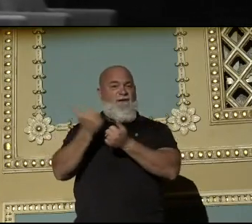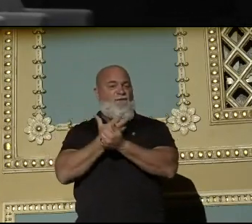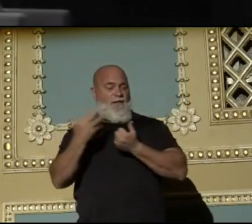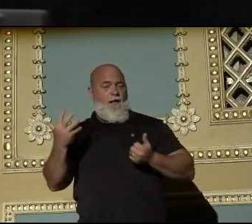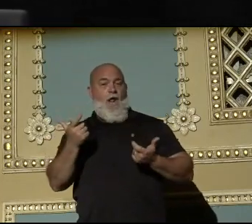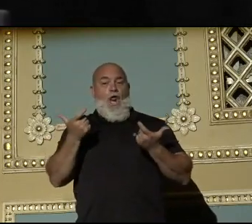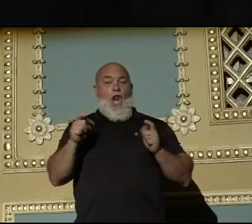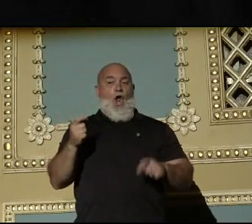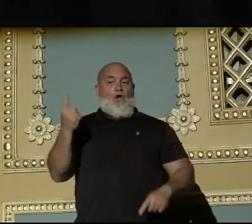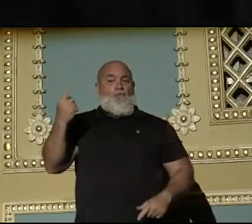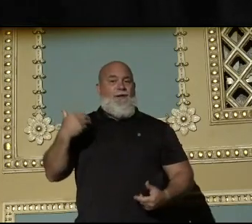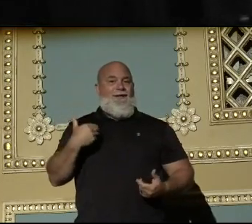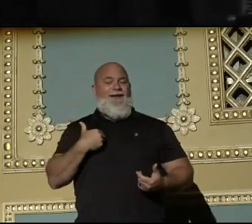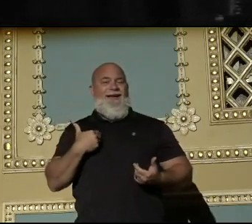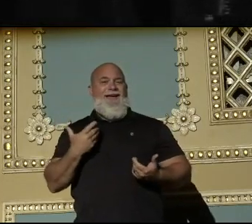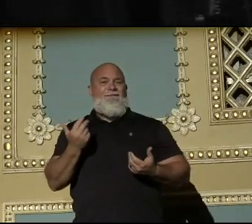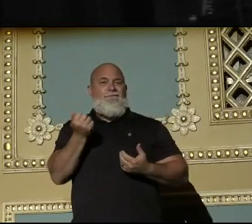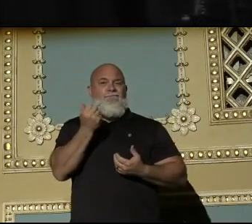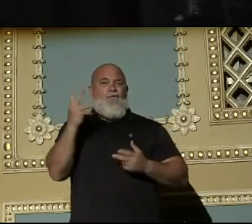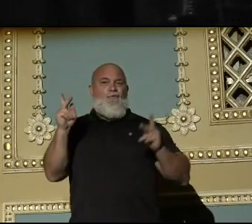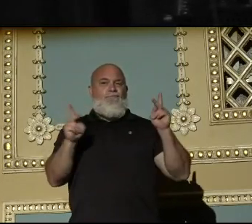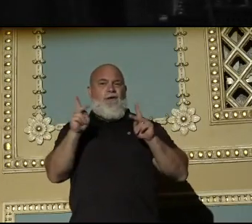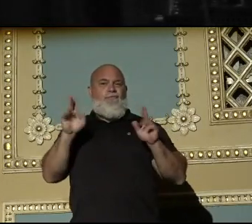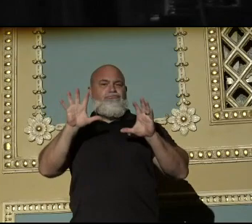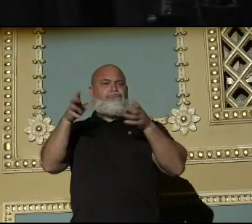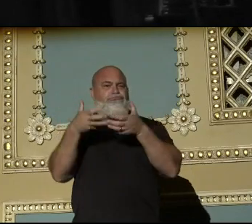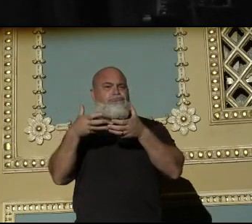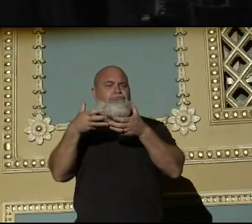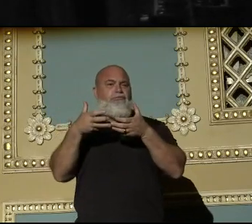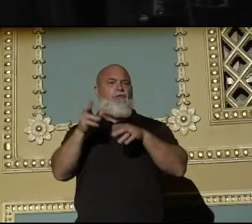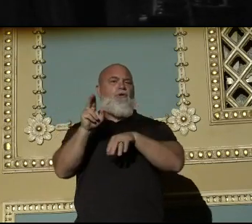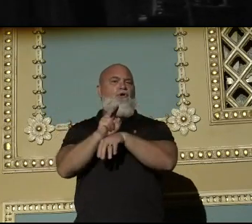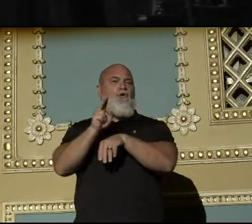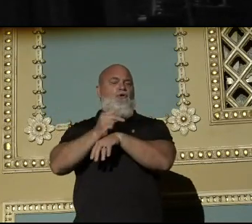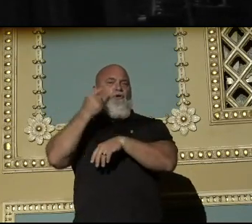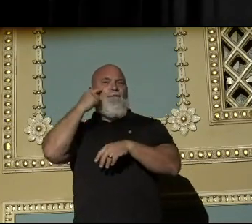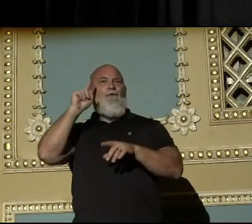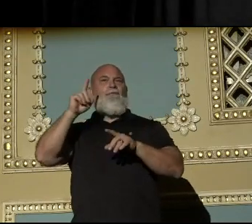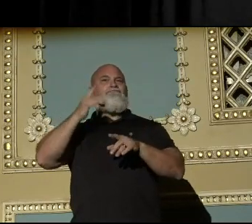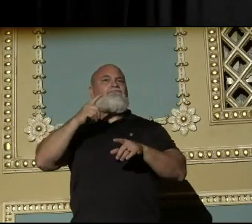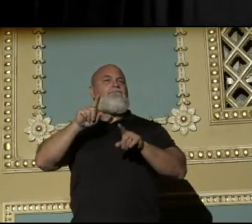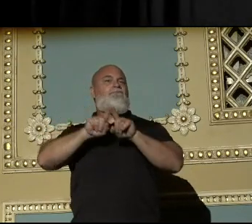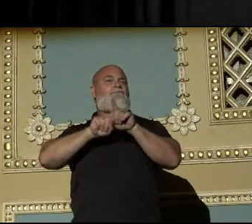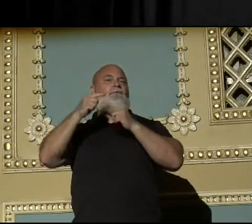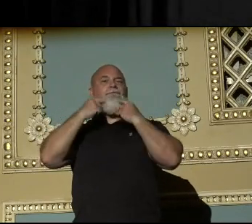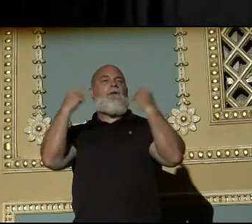ones either housed a couple of people or were used for a star.